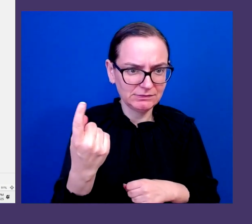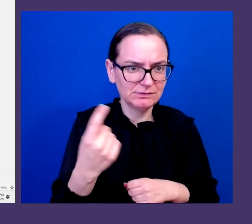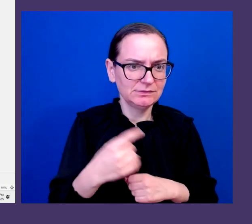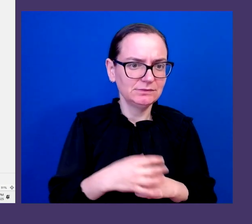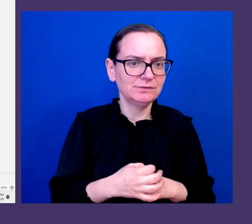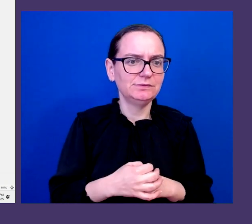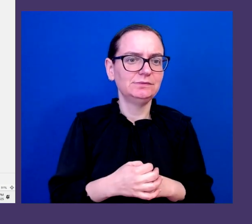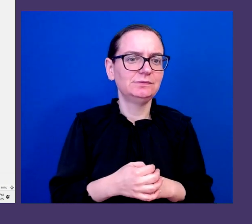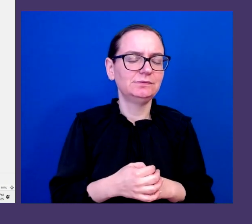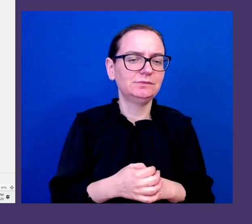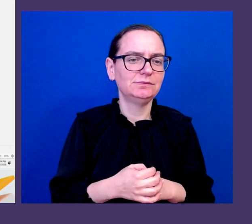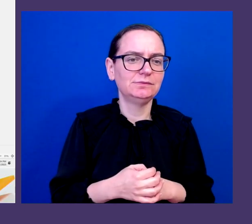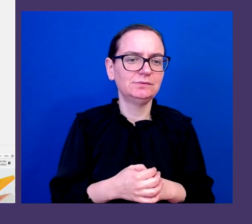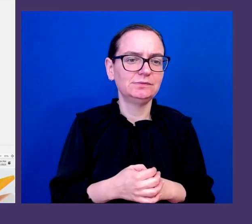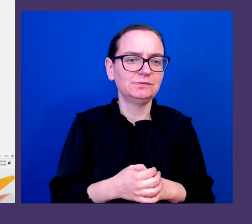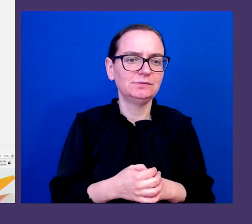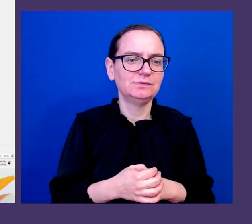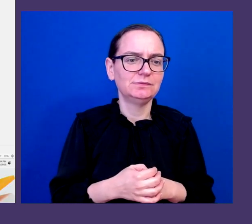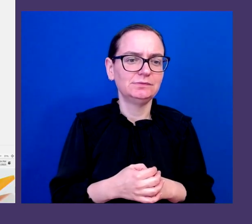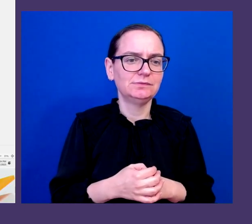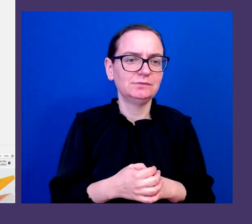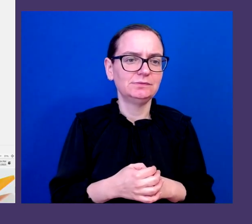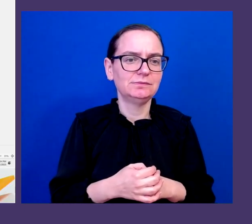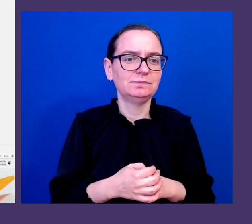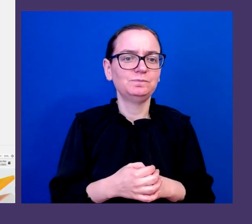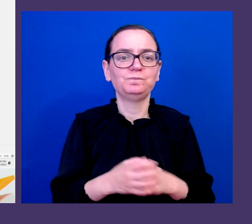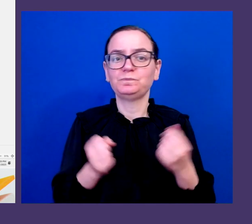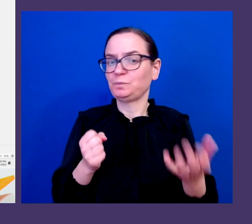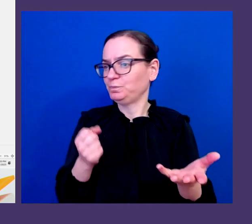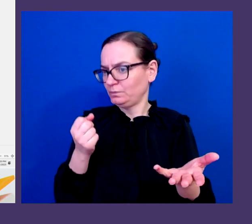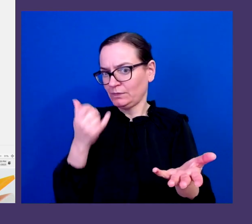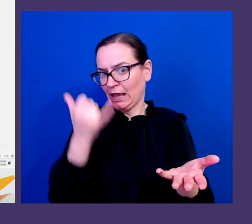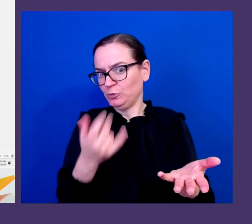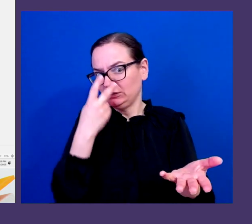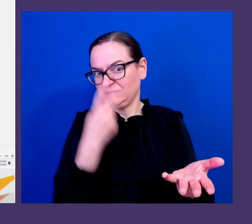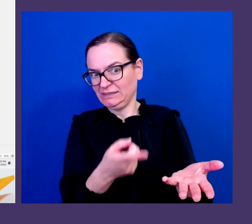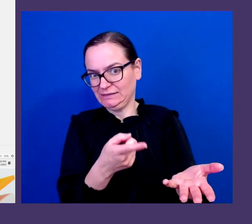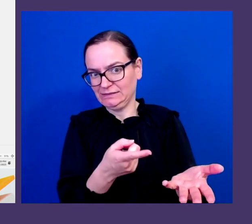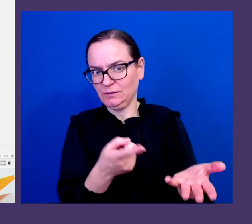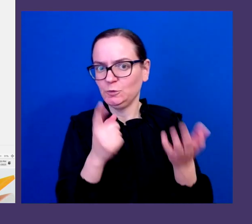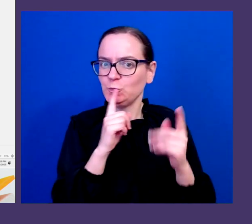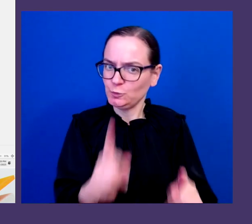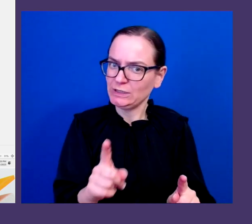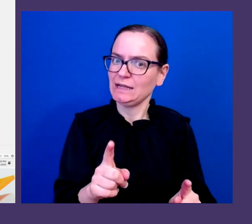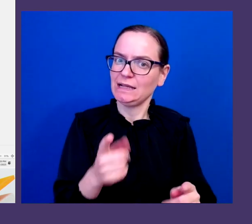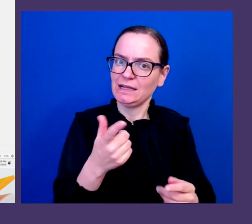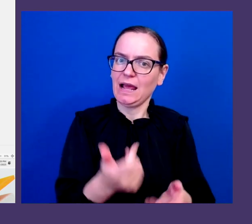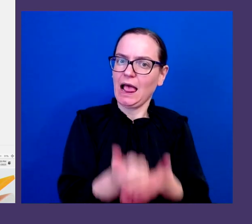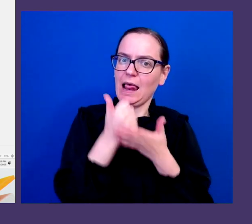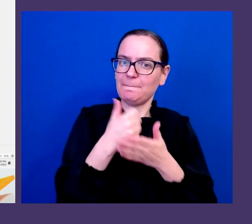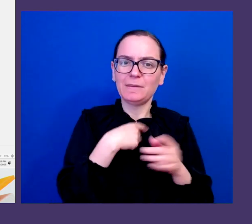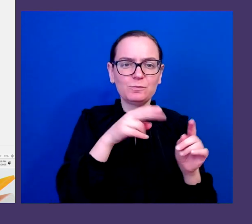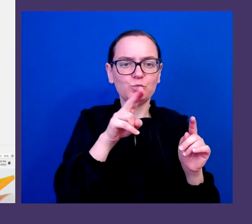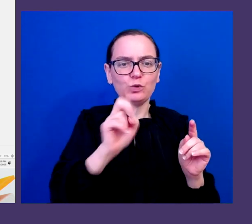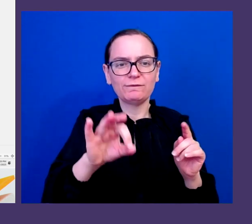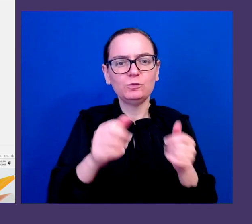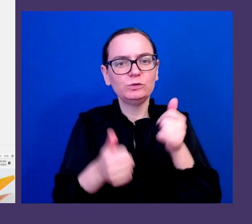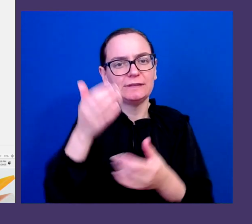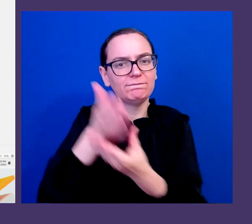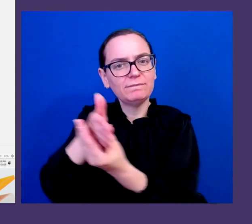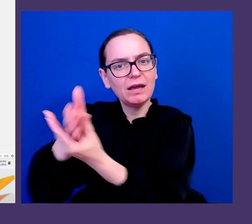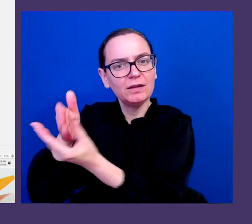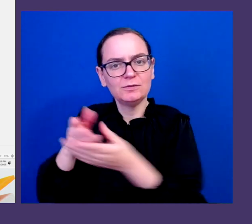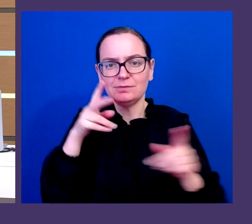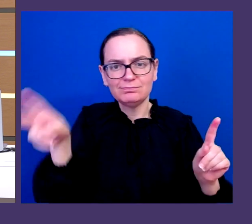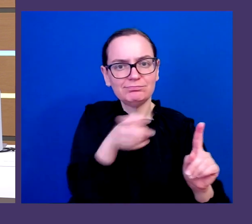The next arrow. So as you can see here, it really can reference files, which is amazing because I've already built a lot of this out